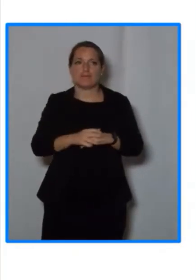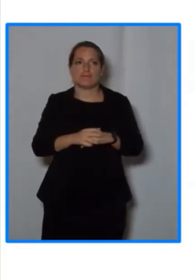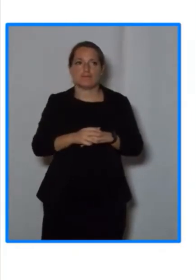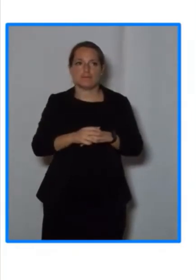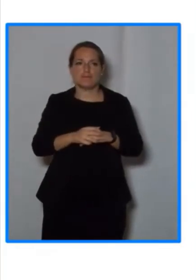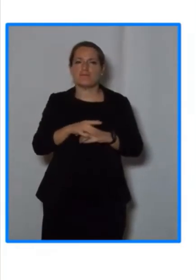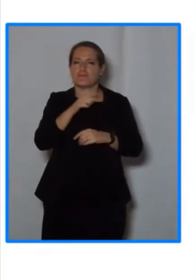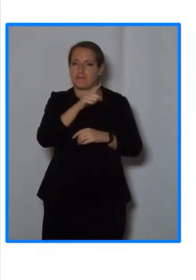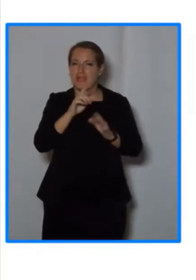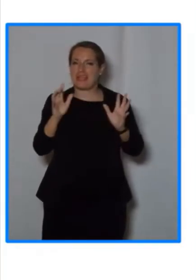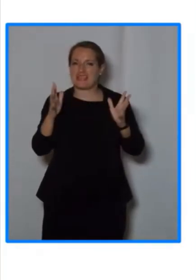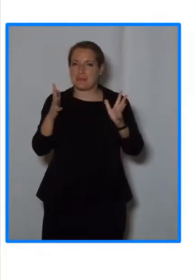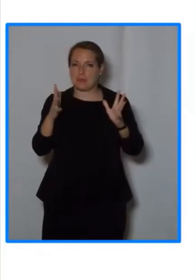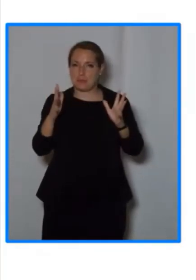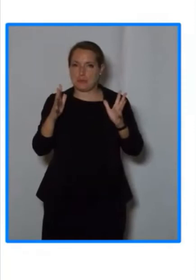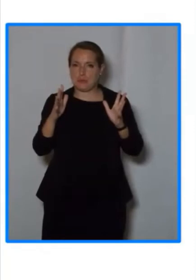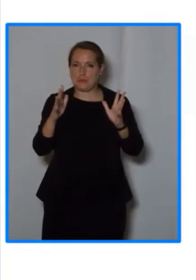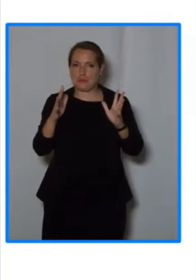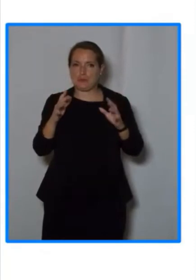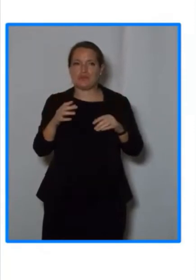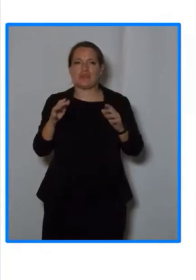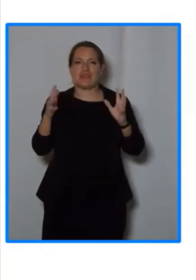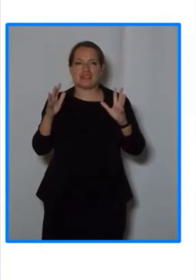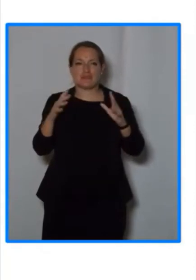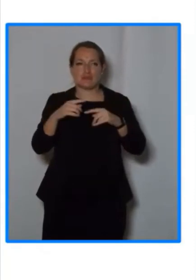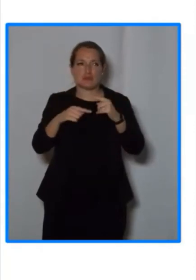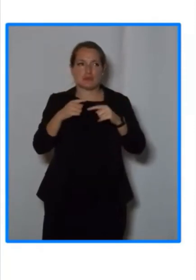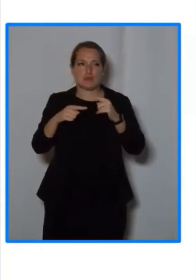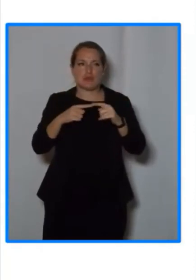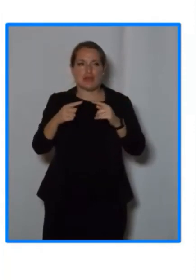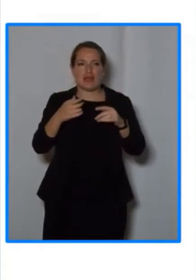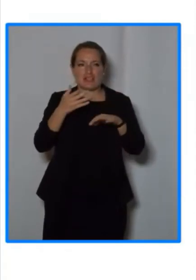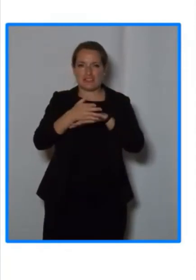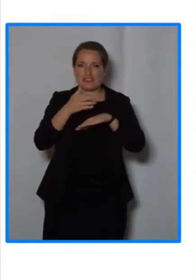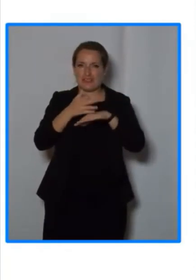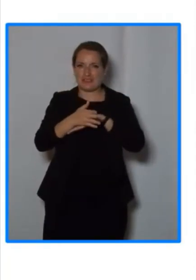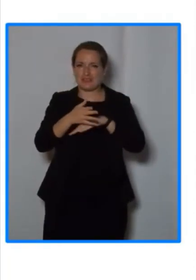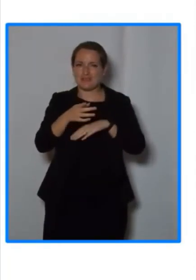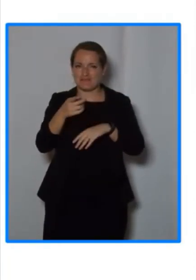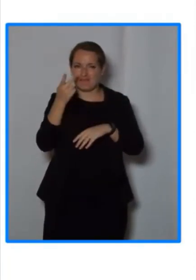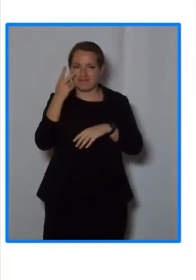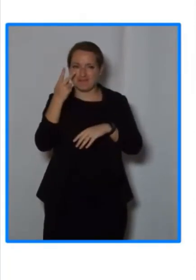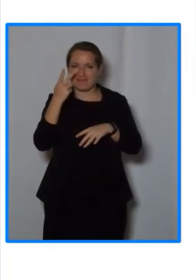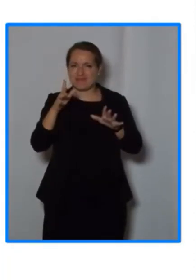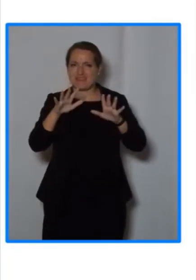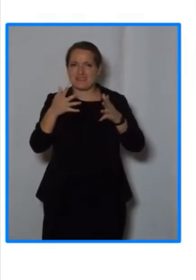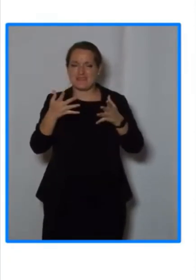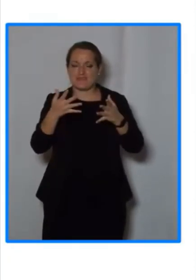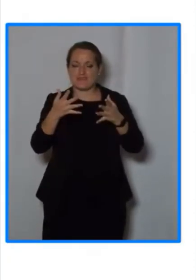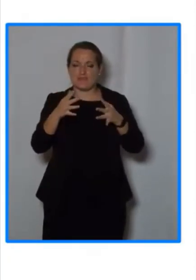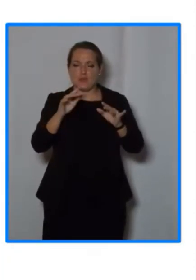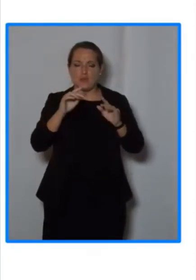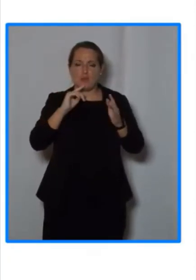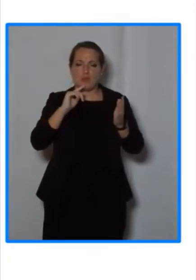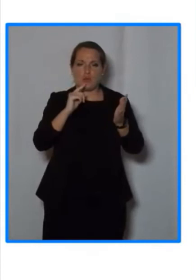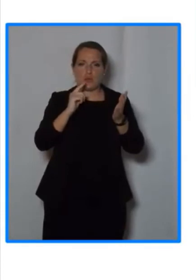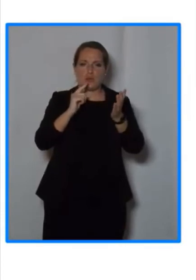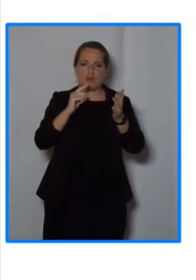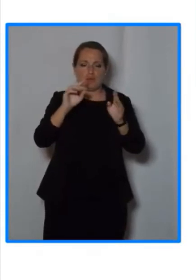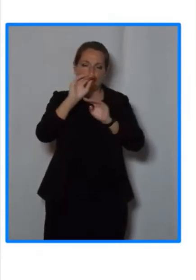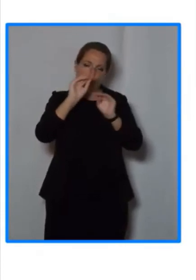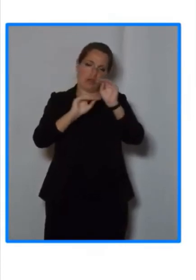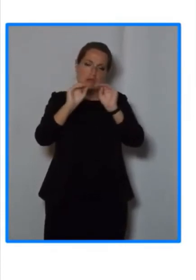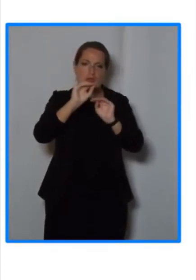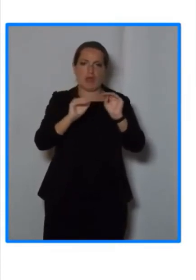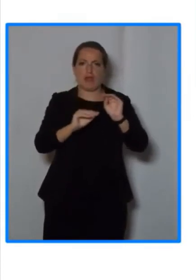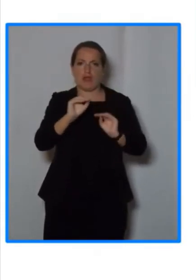Here's one example of a UX designer's task regarding accessibility: to think about the focus order of elements. So this is how